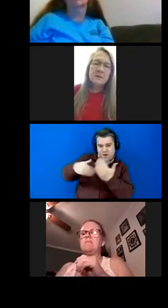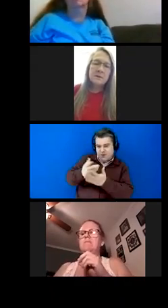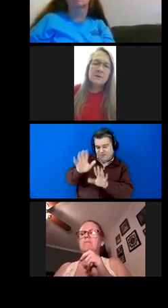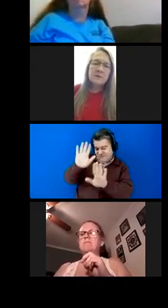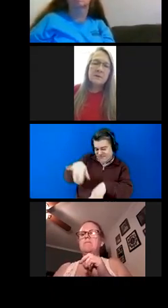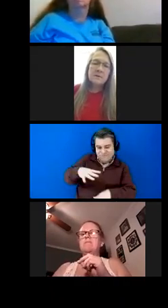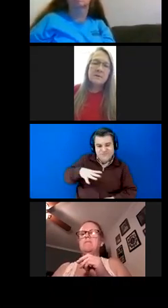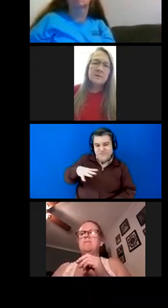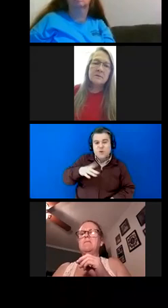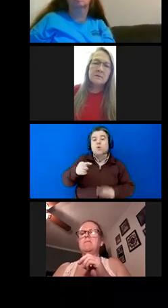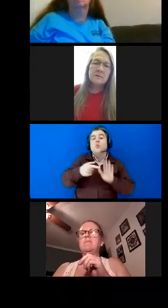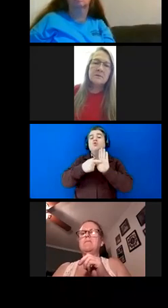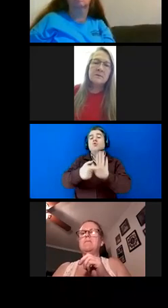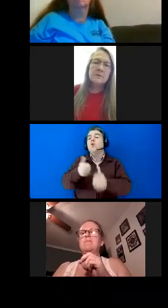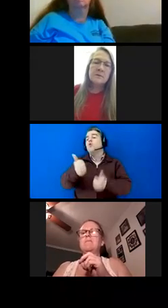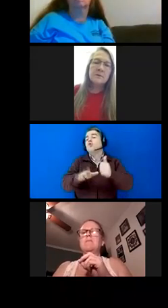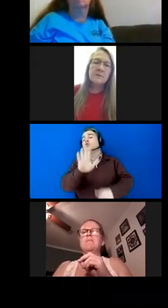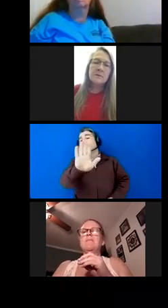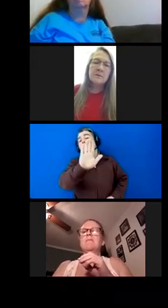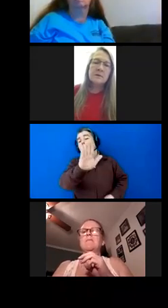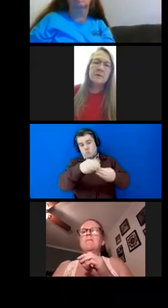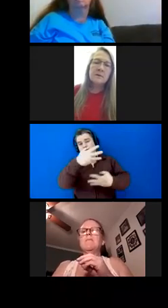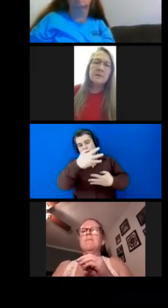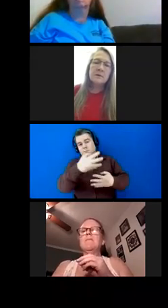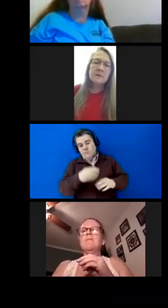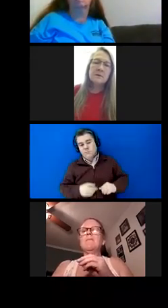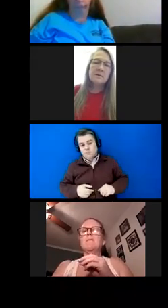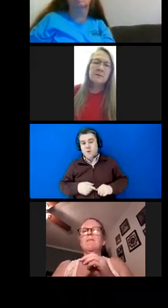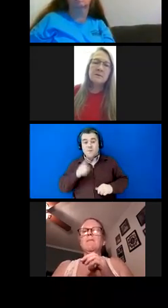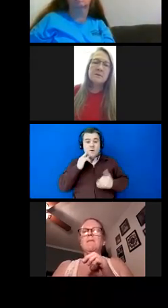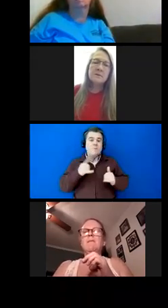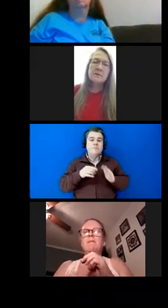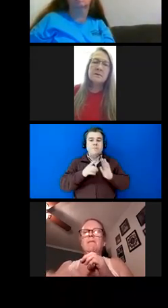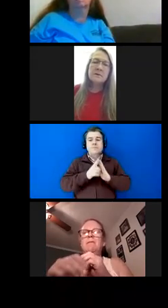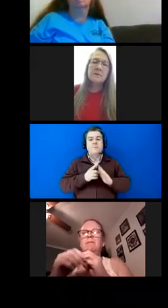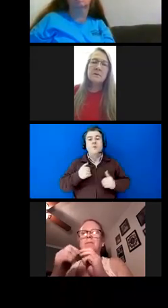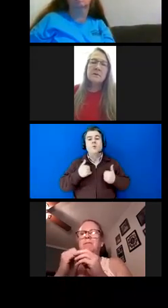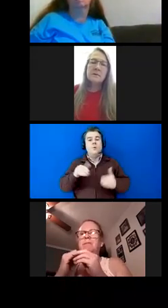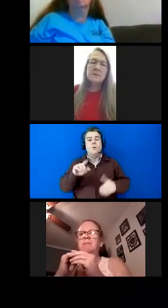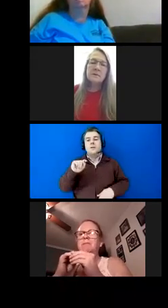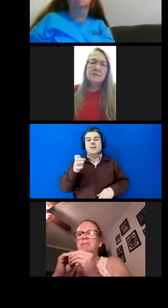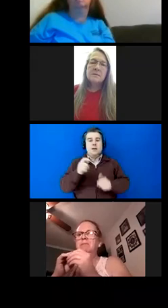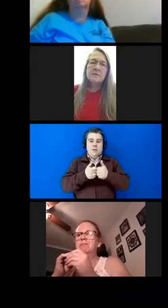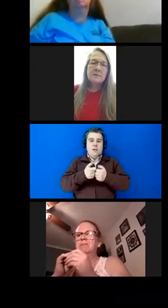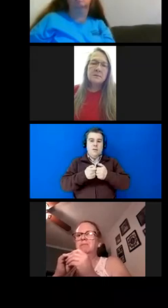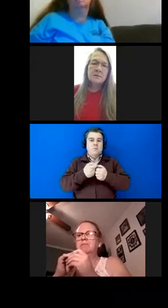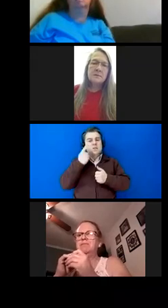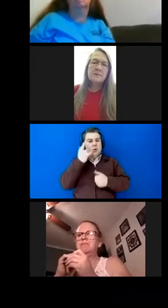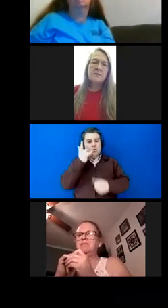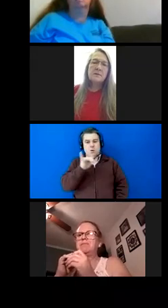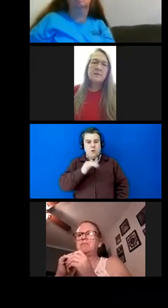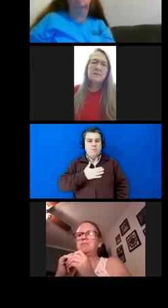to show you what you have. Okay, but for purposes of this demonstration, I'm going to go ahead and text it so we can see what that looks like coming to